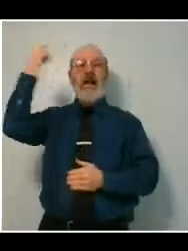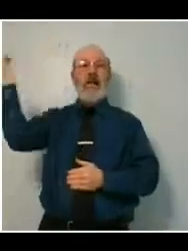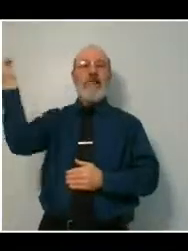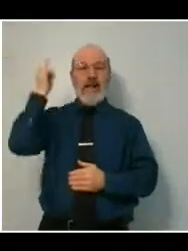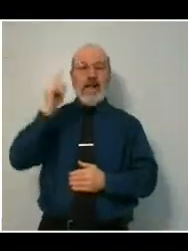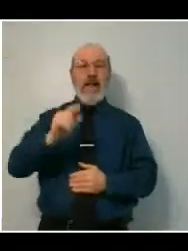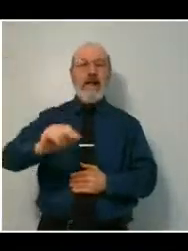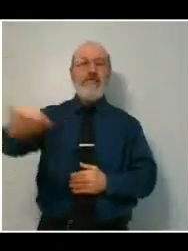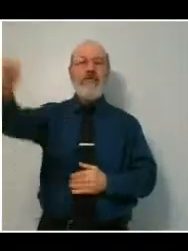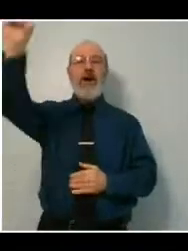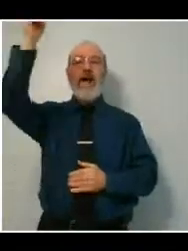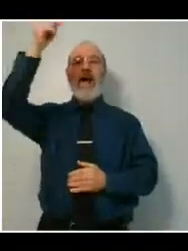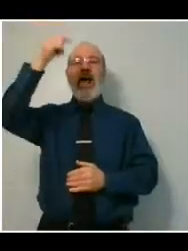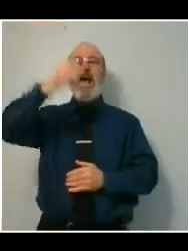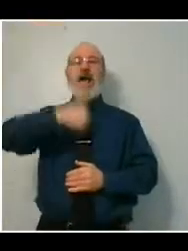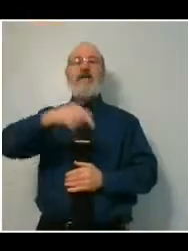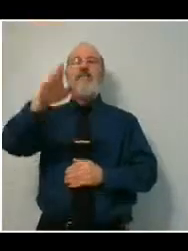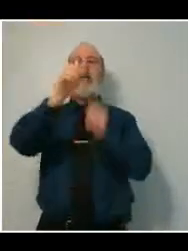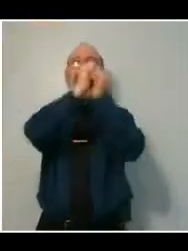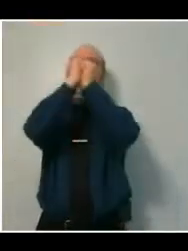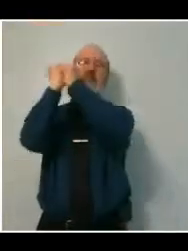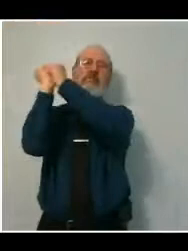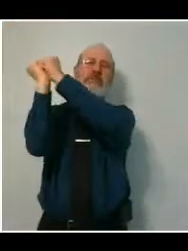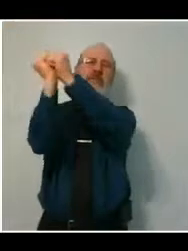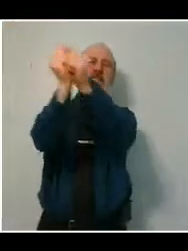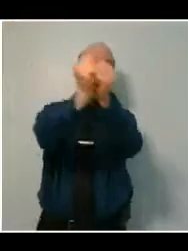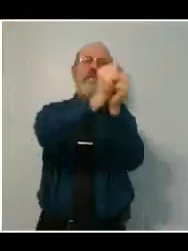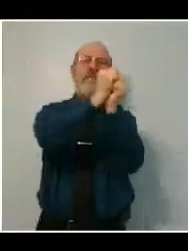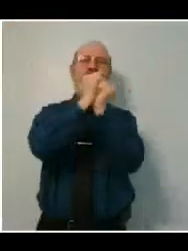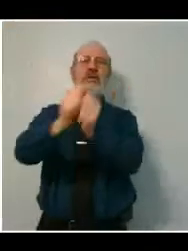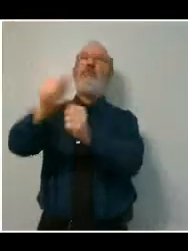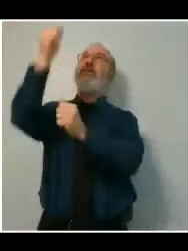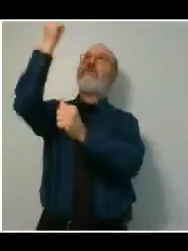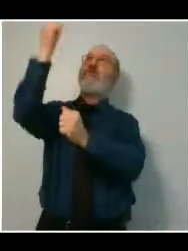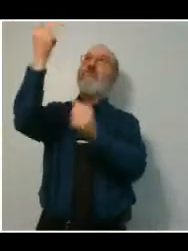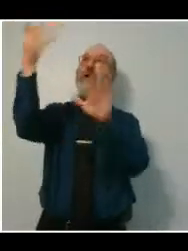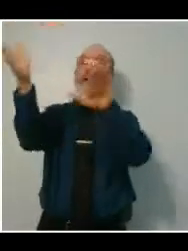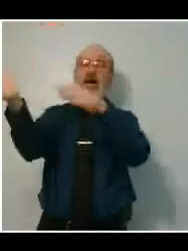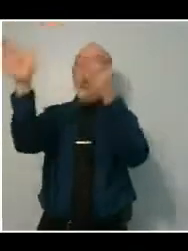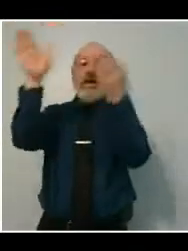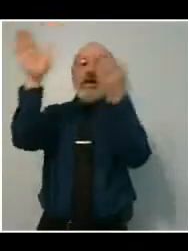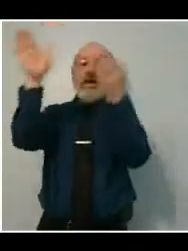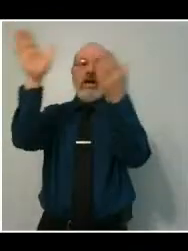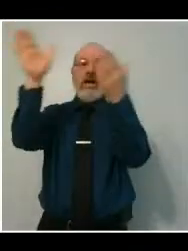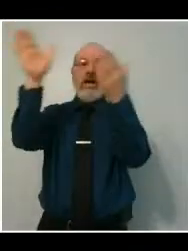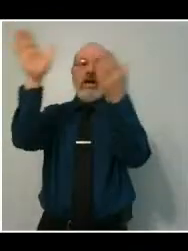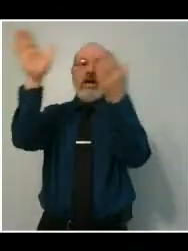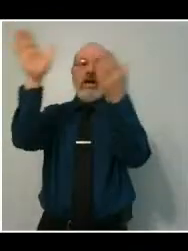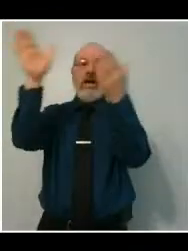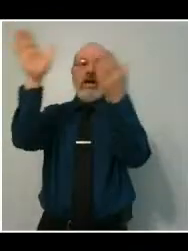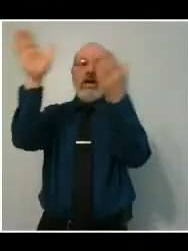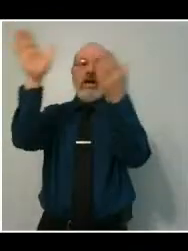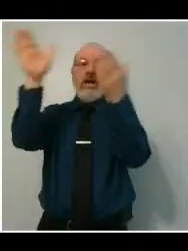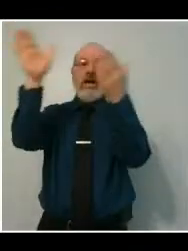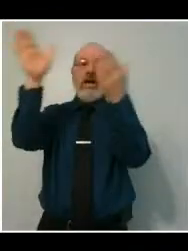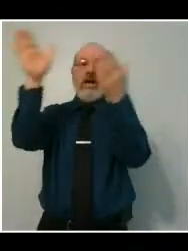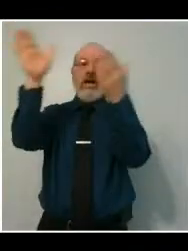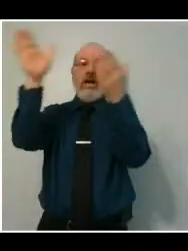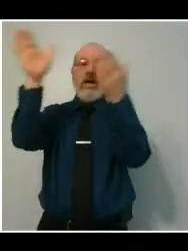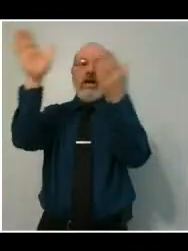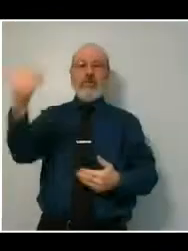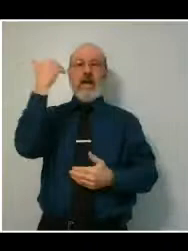And forever I will be with the one who died for me. What